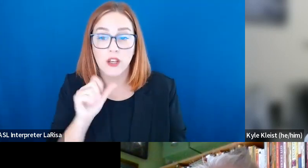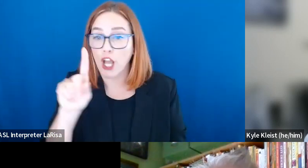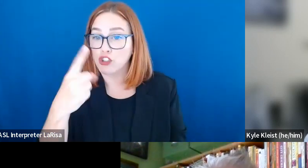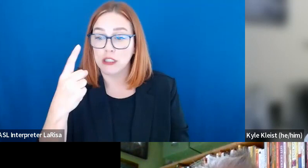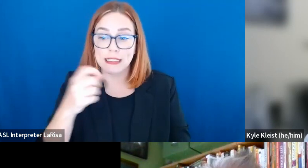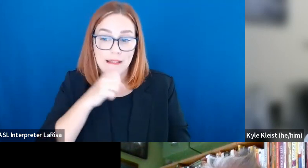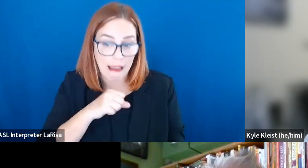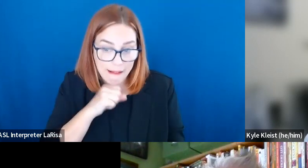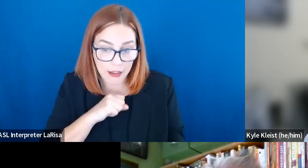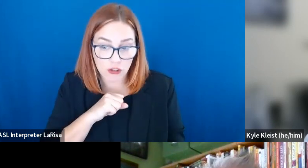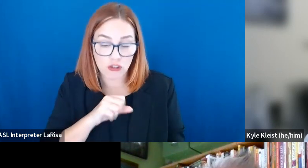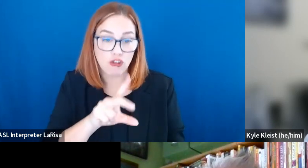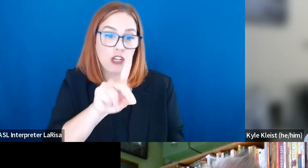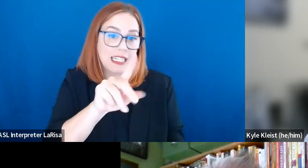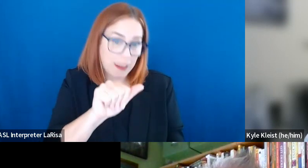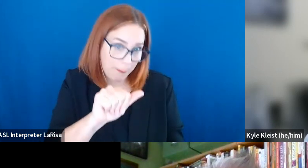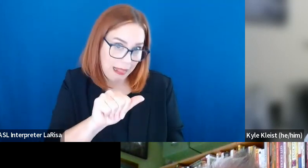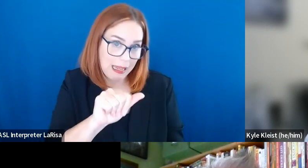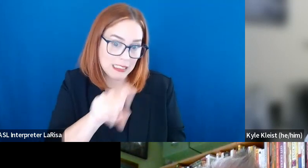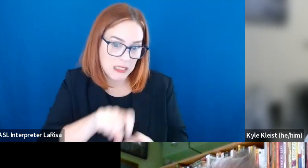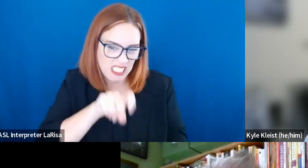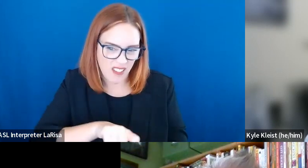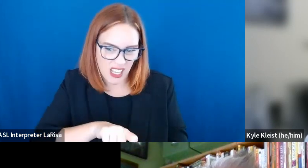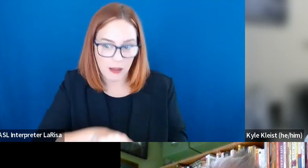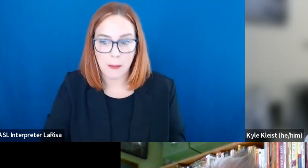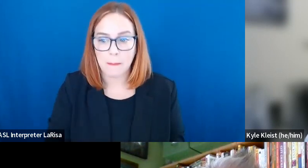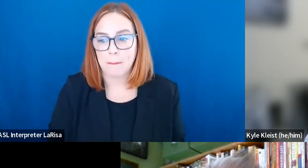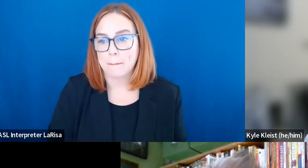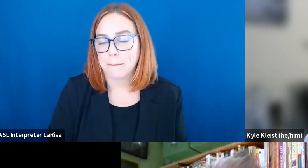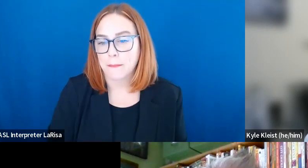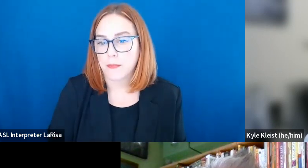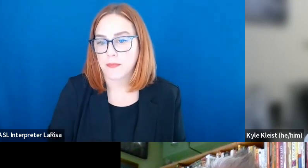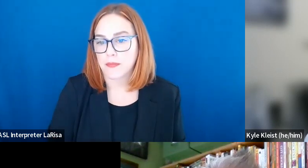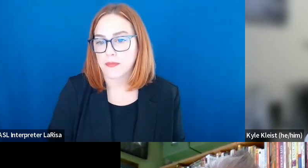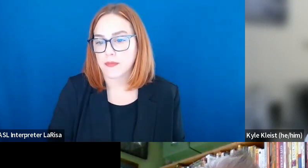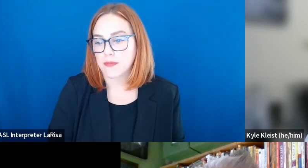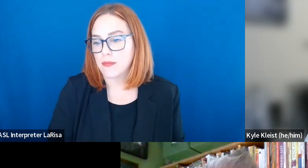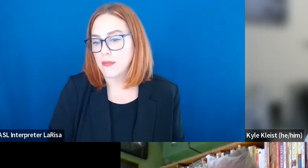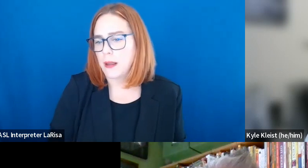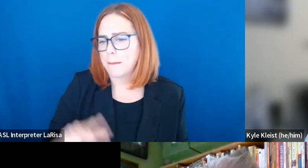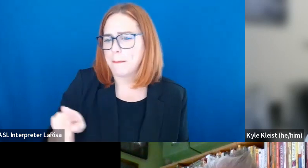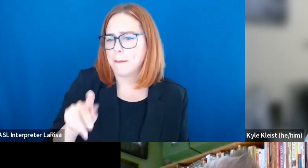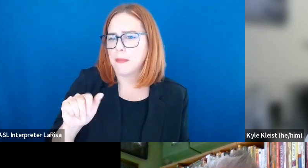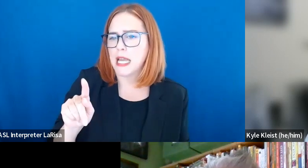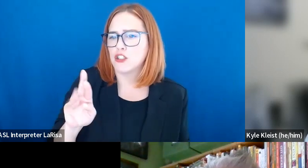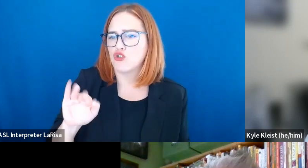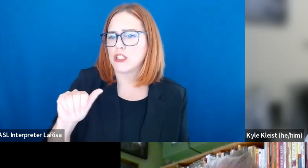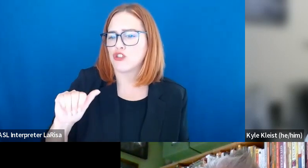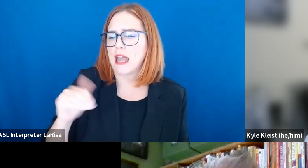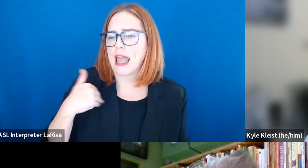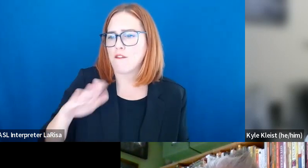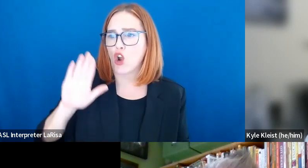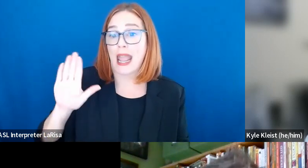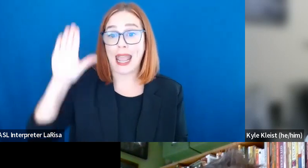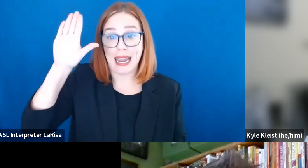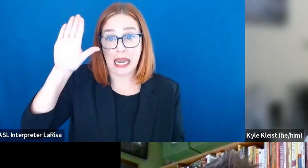And then Patricia McGinnis had her hand up, but I don't know if she put it down on accident or if